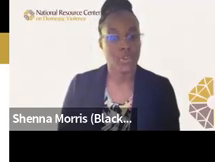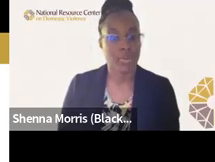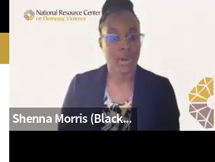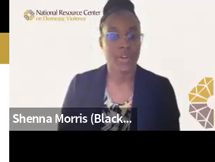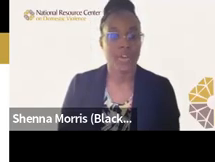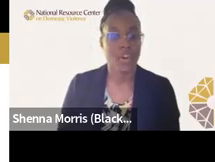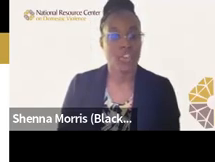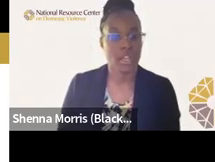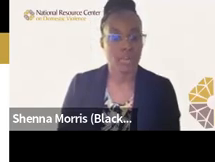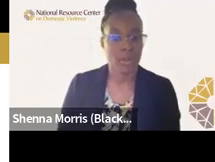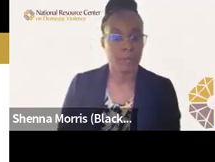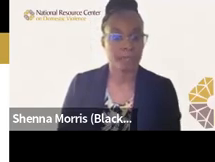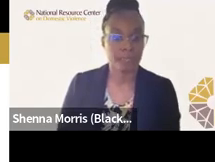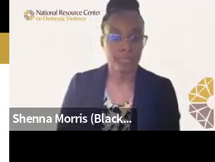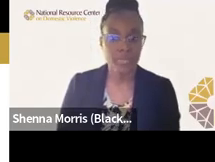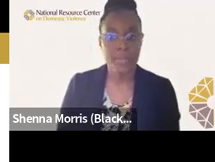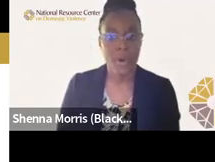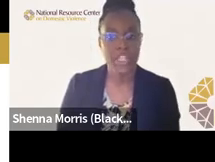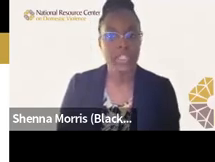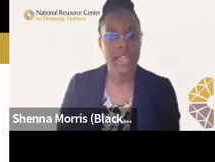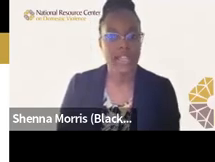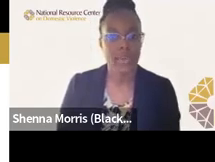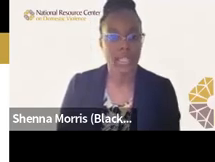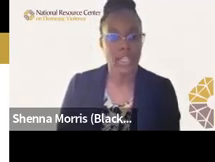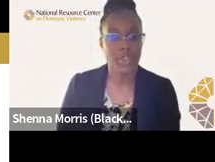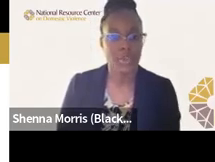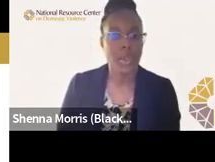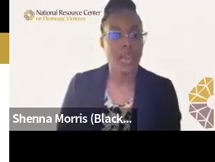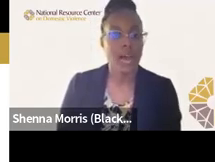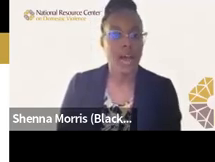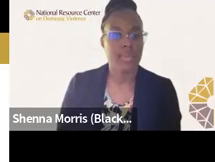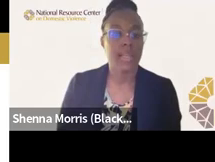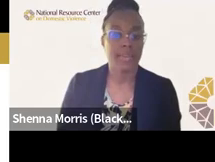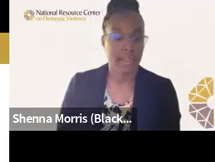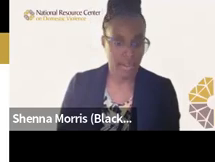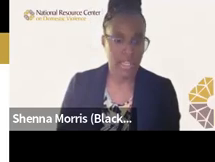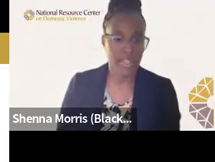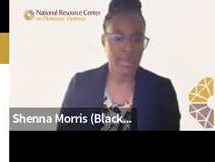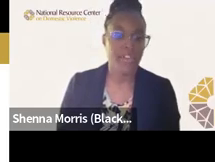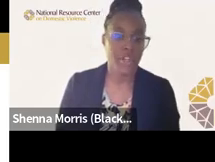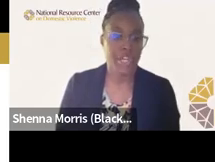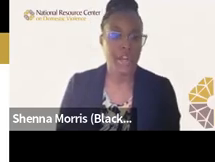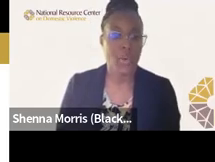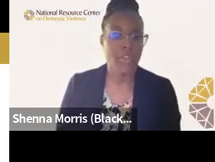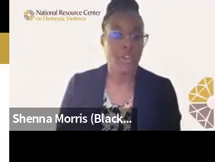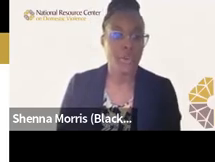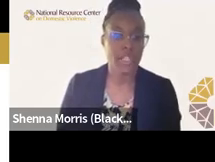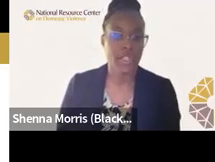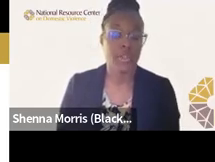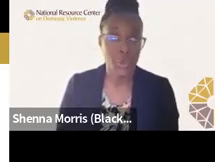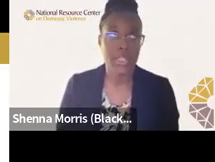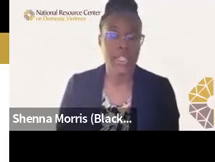the interim director of OVW, particularly as they relate to some of her sharing around